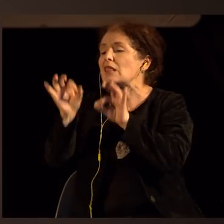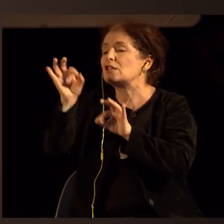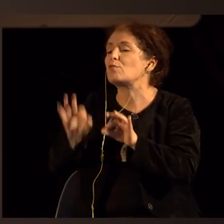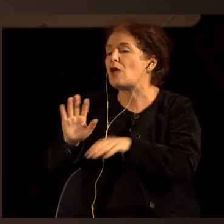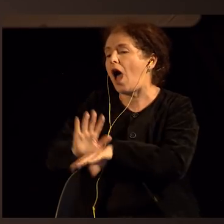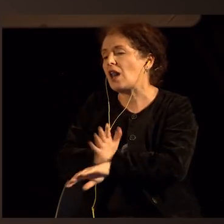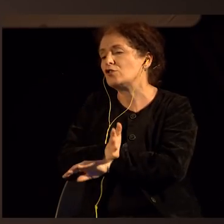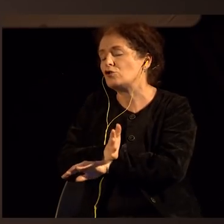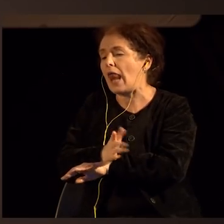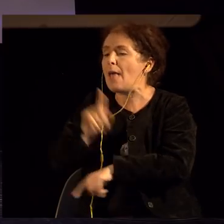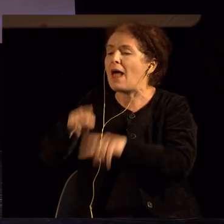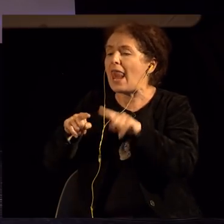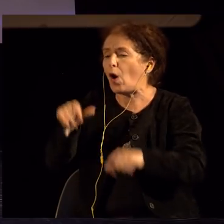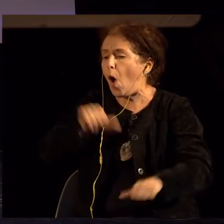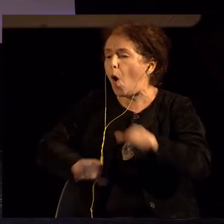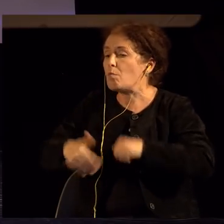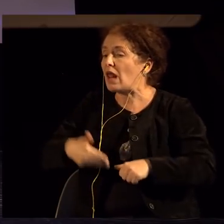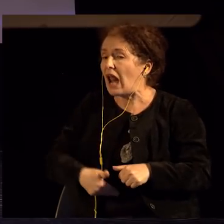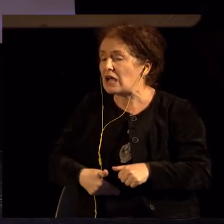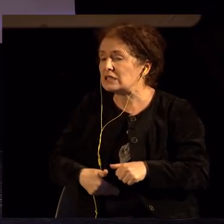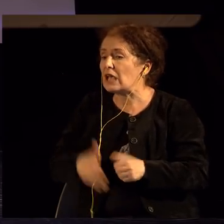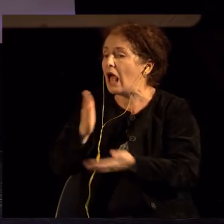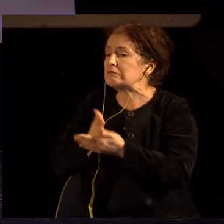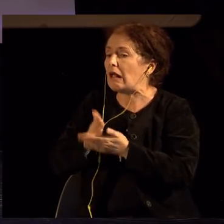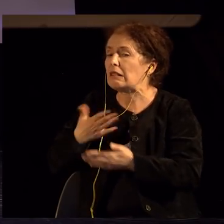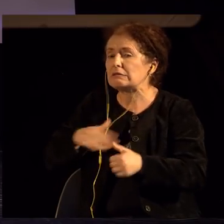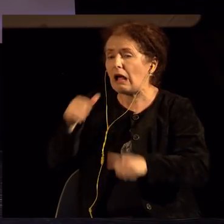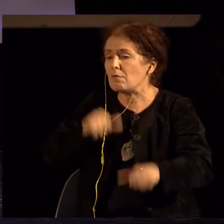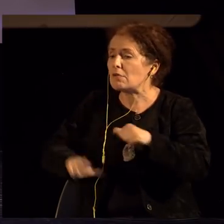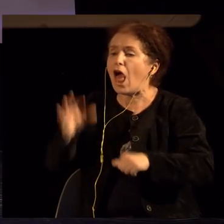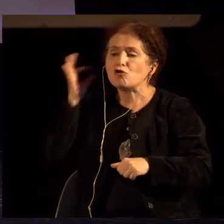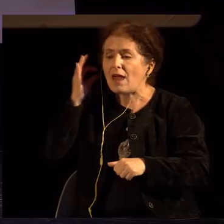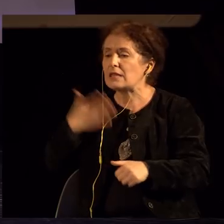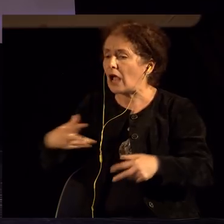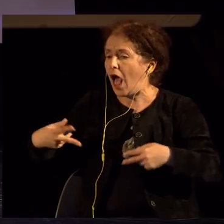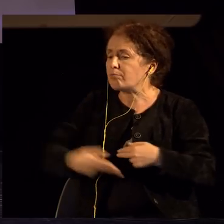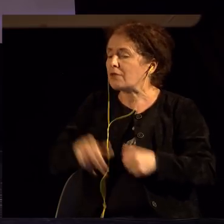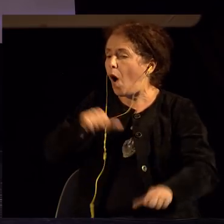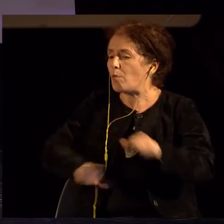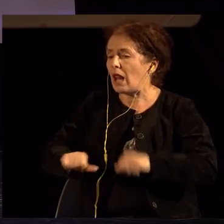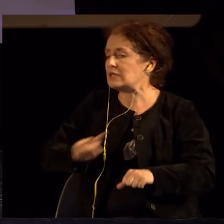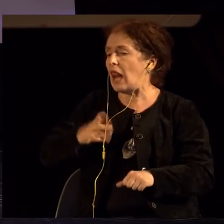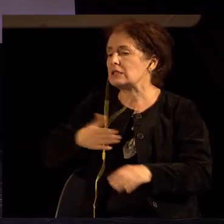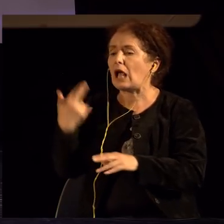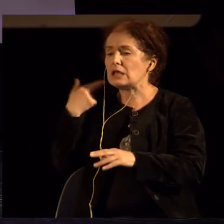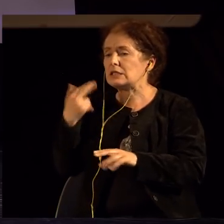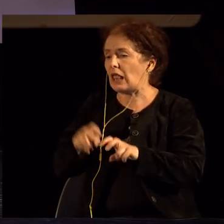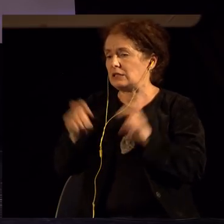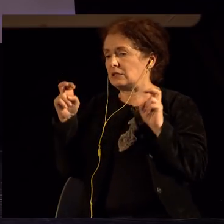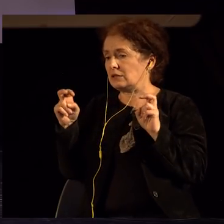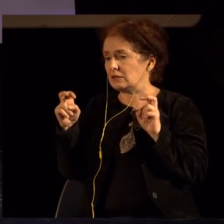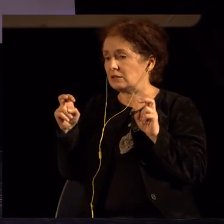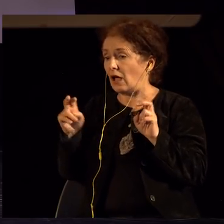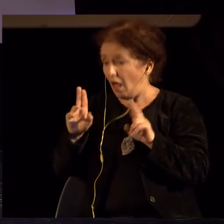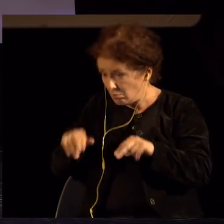for young women. So, as sex educators, we have an obligation to tell a different story about the genitals,